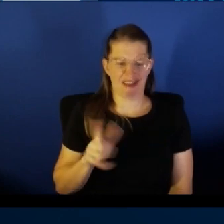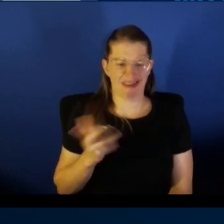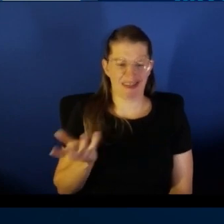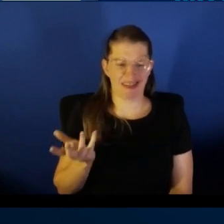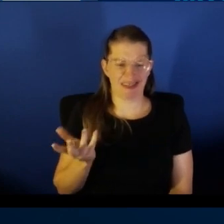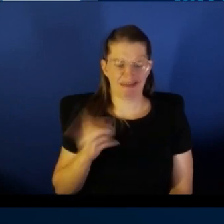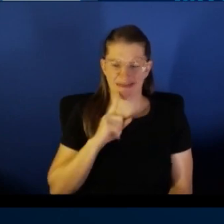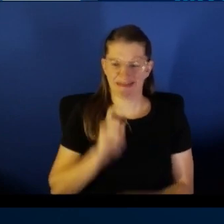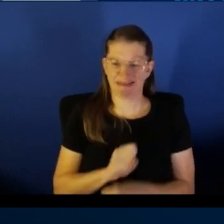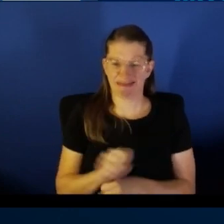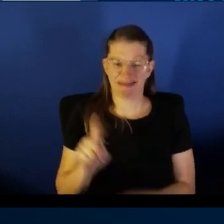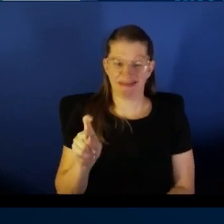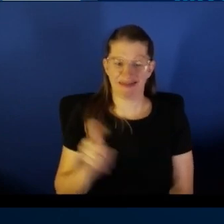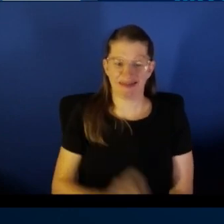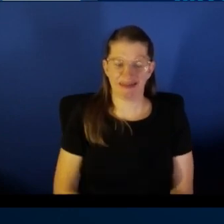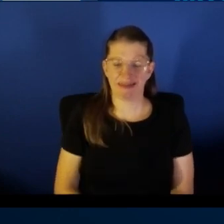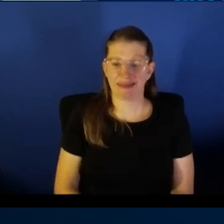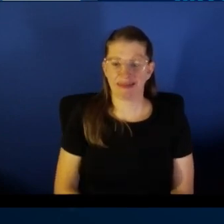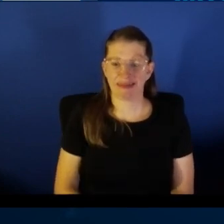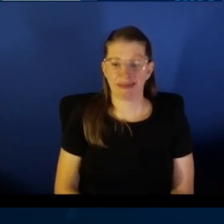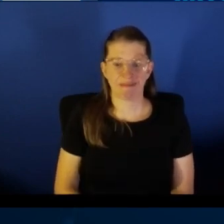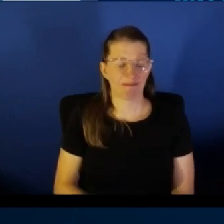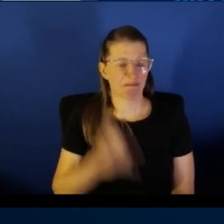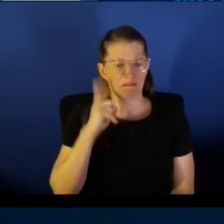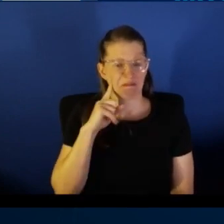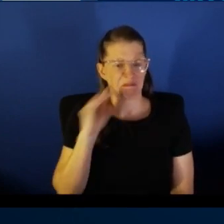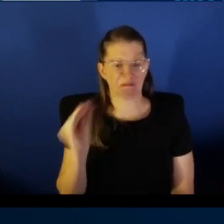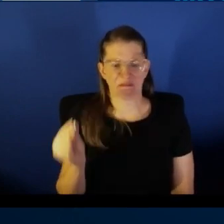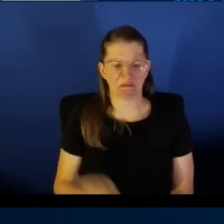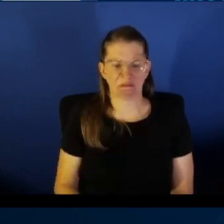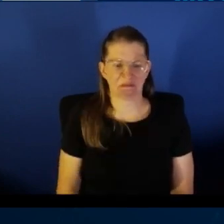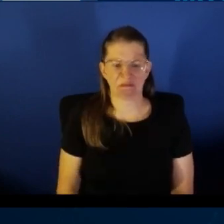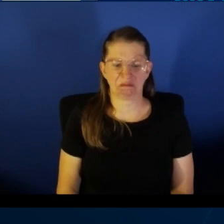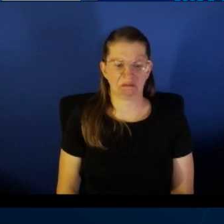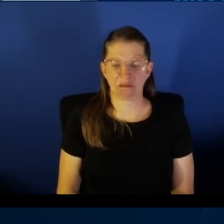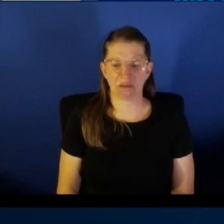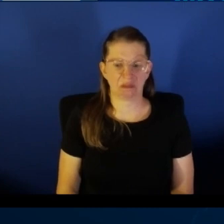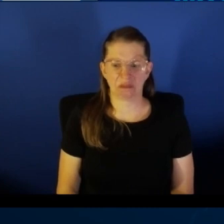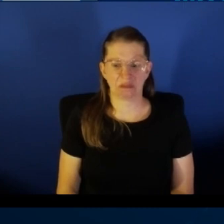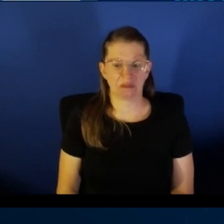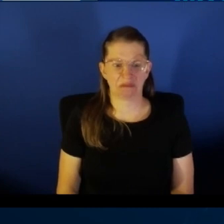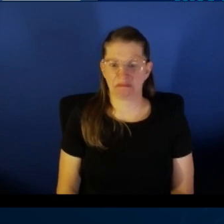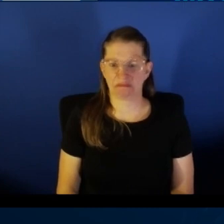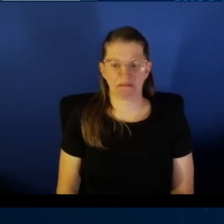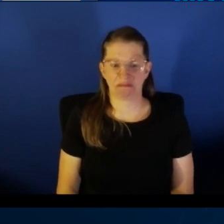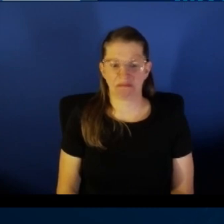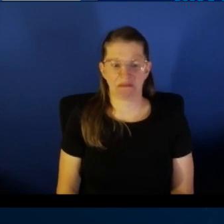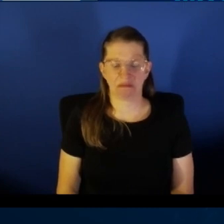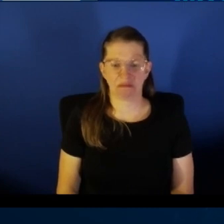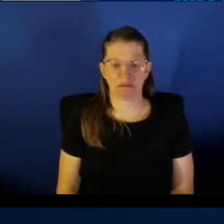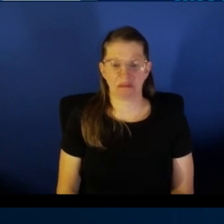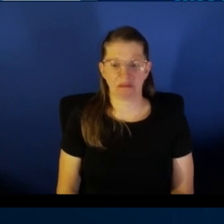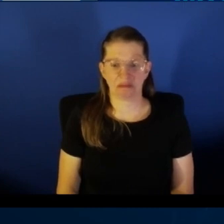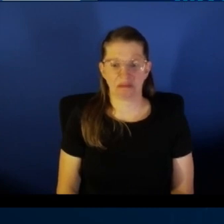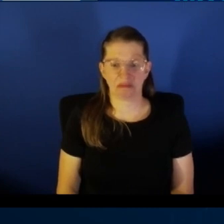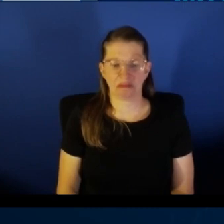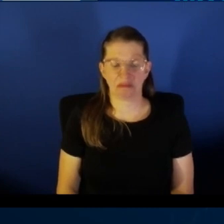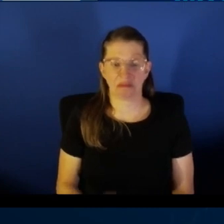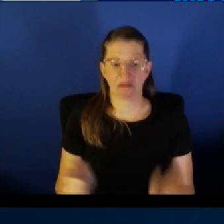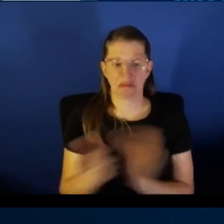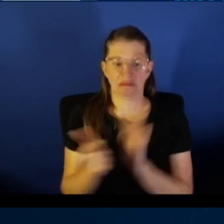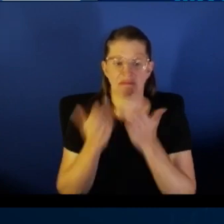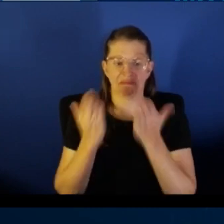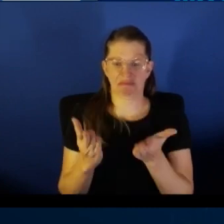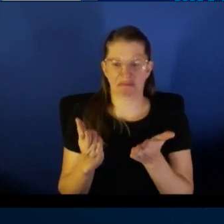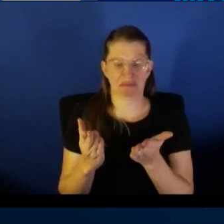true? Have you heard anything about that? I have mean, not heard are anything those about lawsuits that. a dime a dozen? I haven't heard anything about